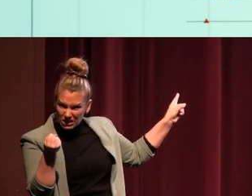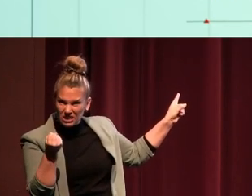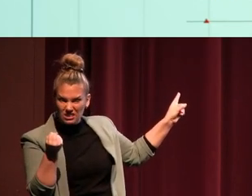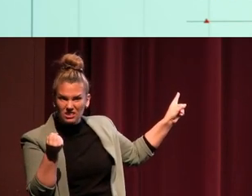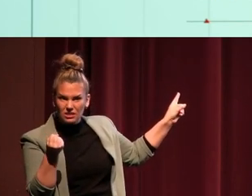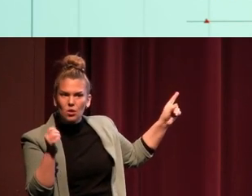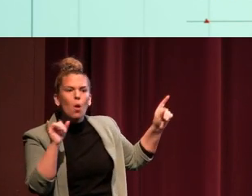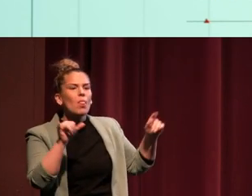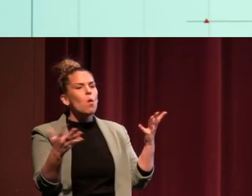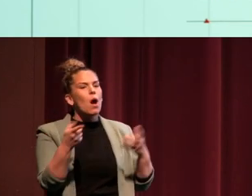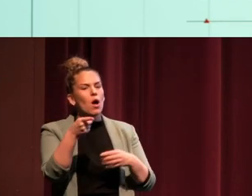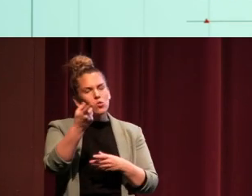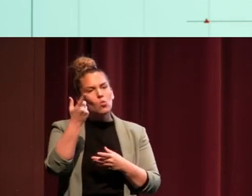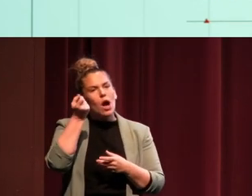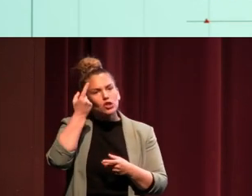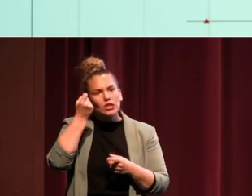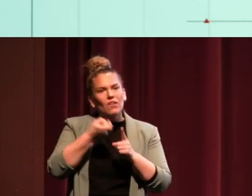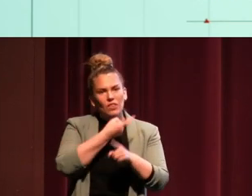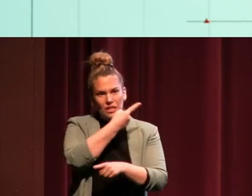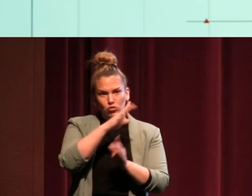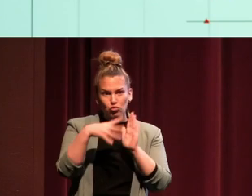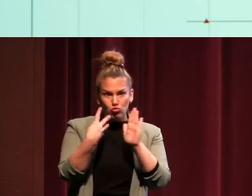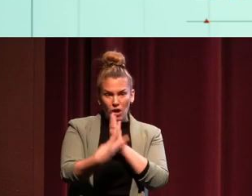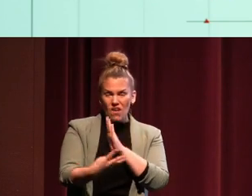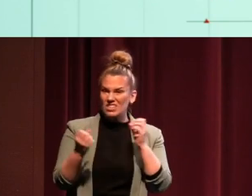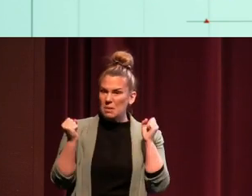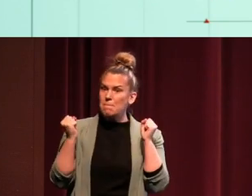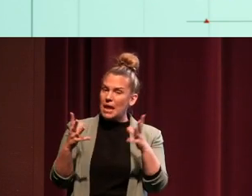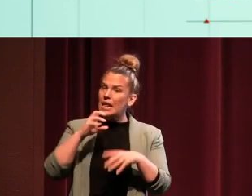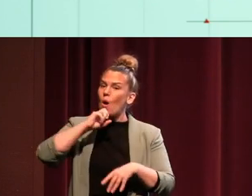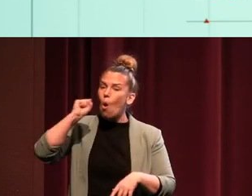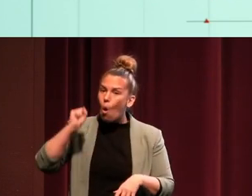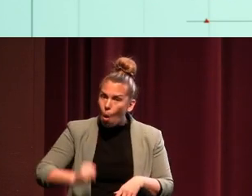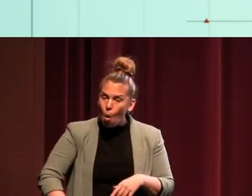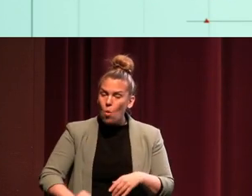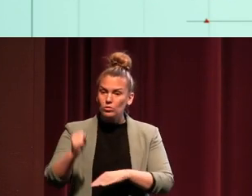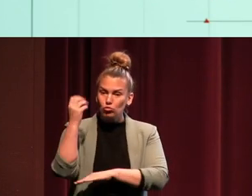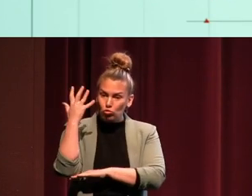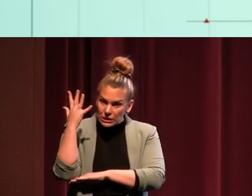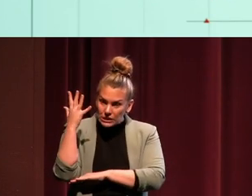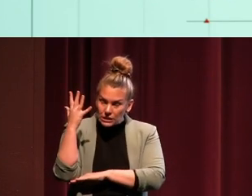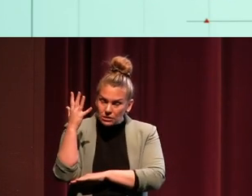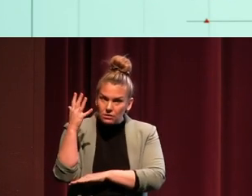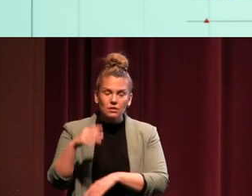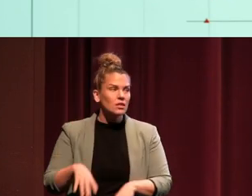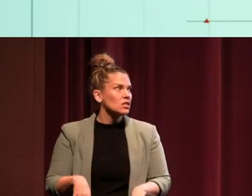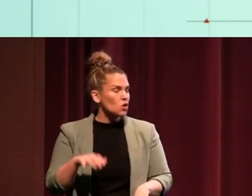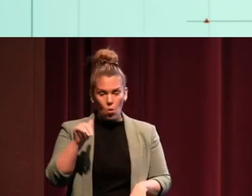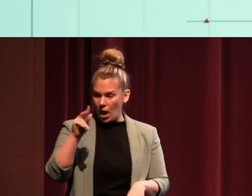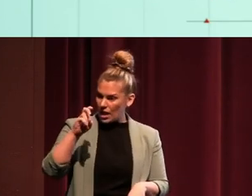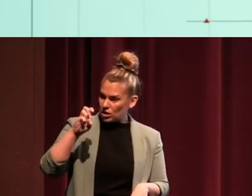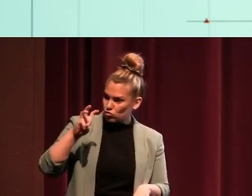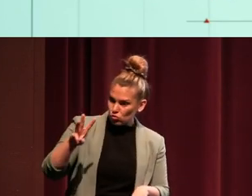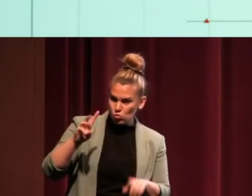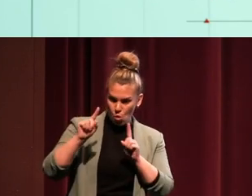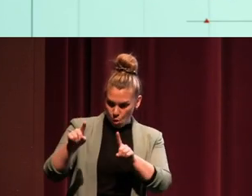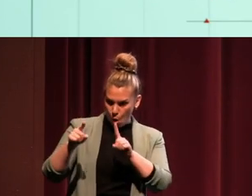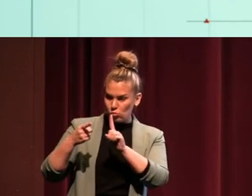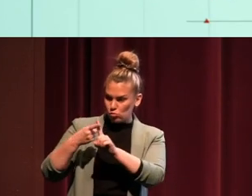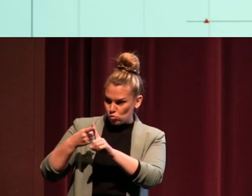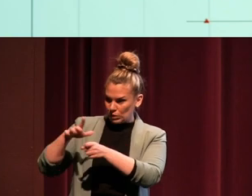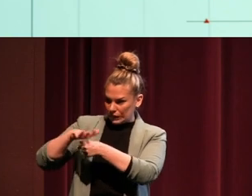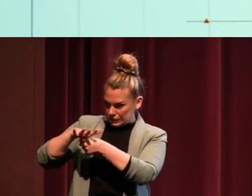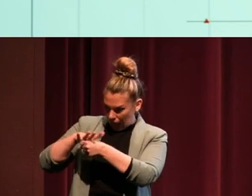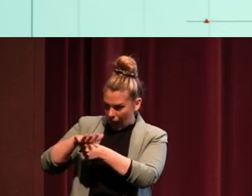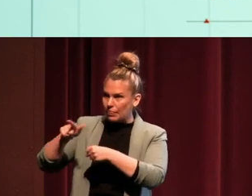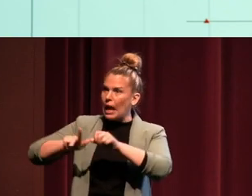to get from this graph, is that there was a lot of old trees. So Andrew and his crews hike to a spot. The computer picks the spot. They